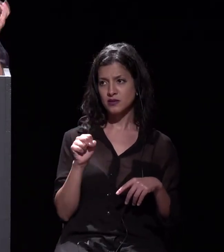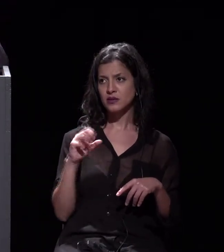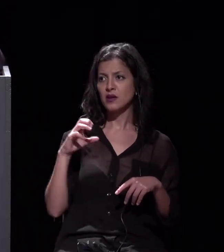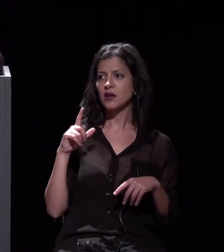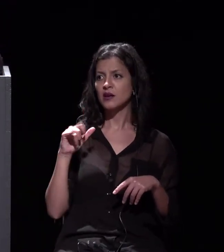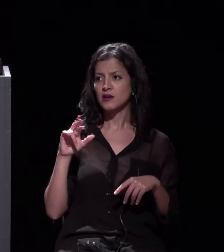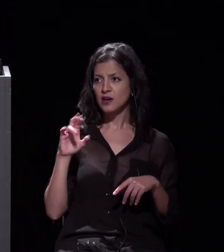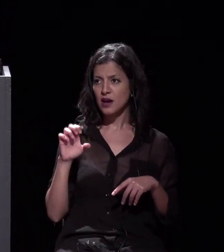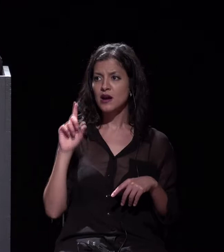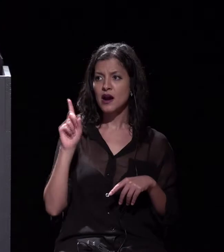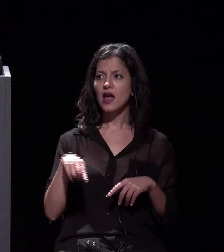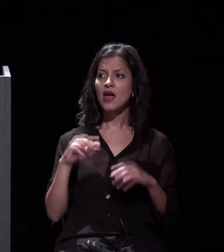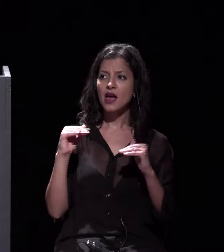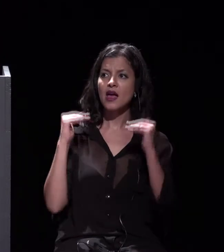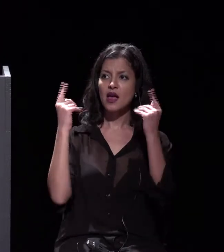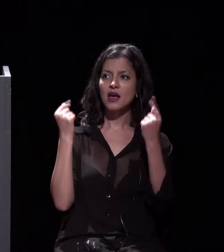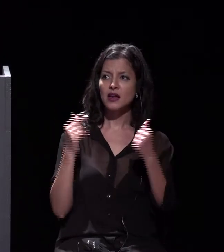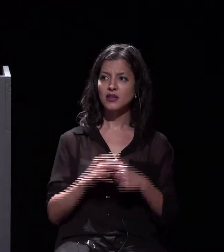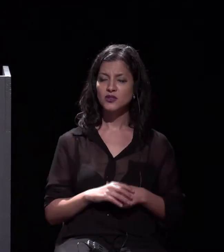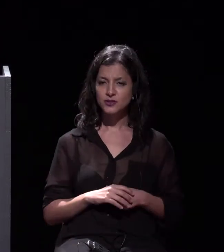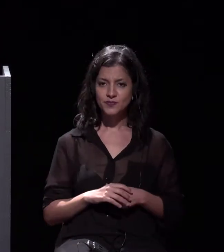I digress again.